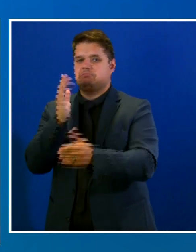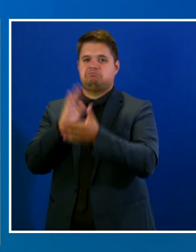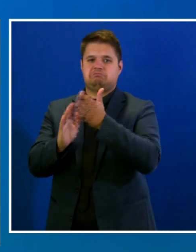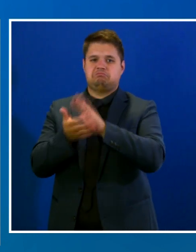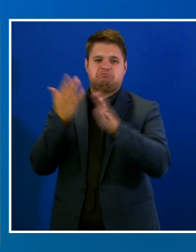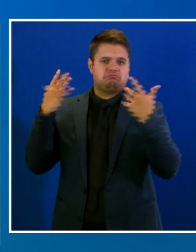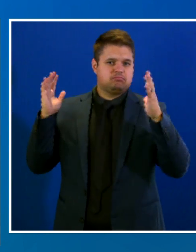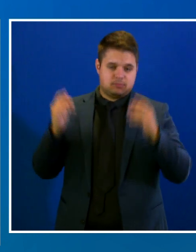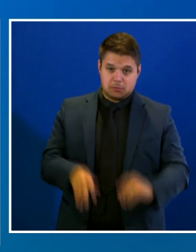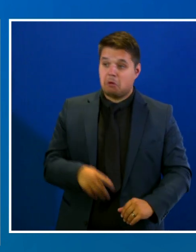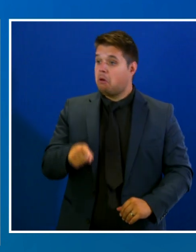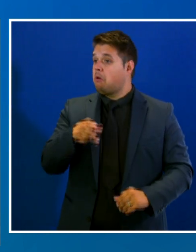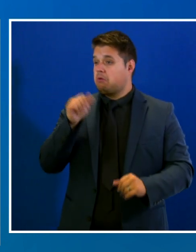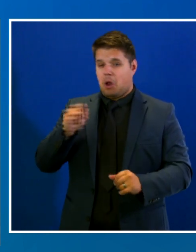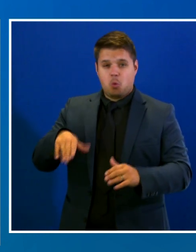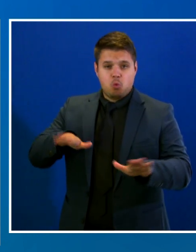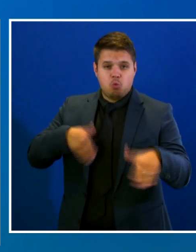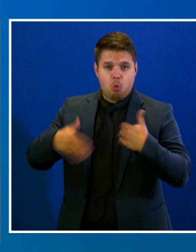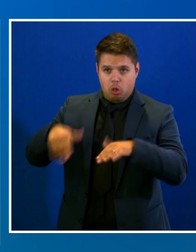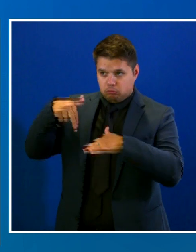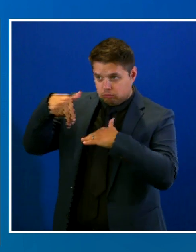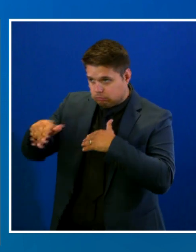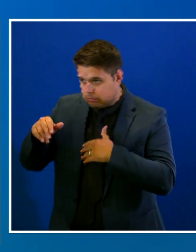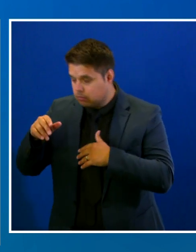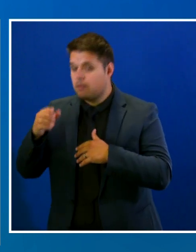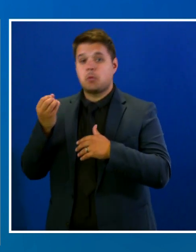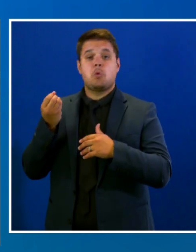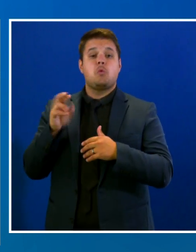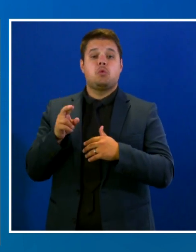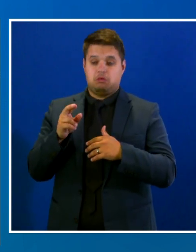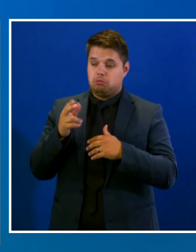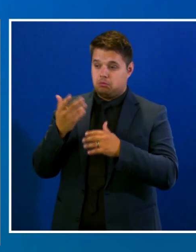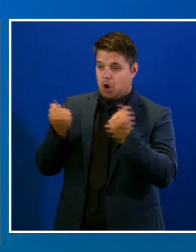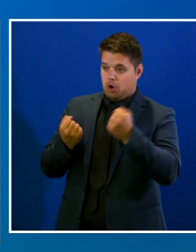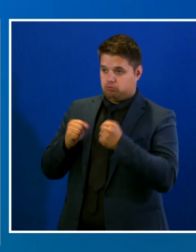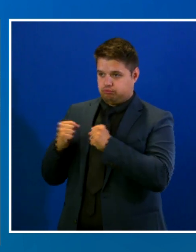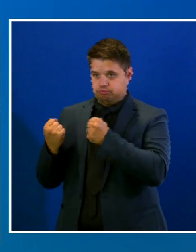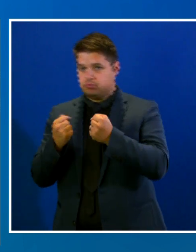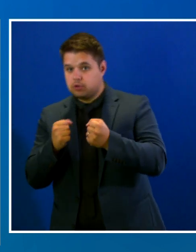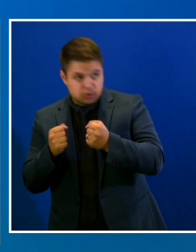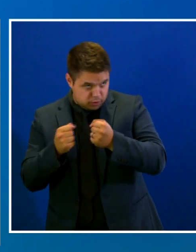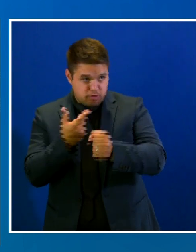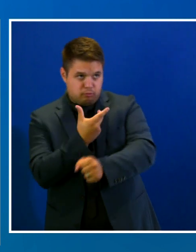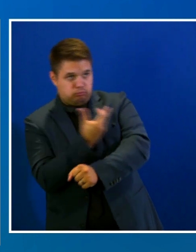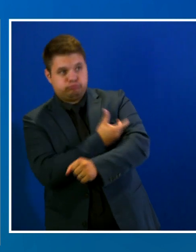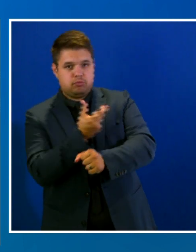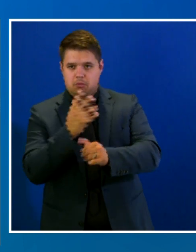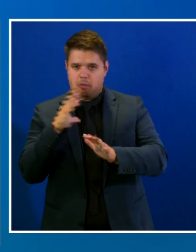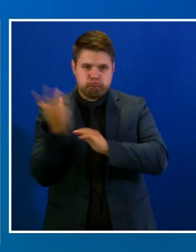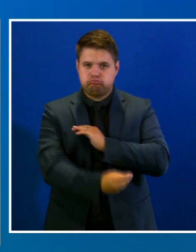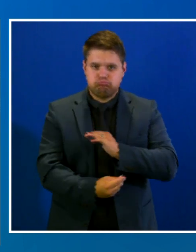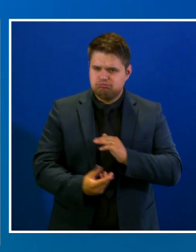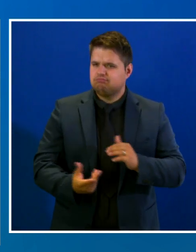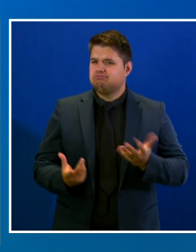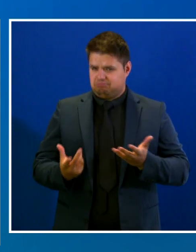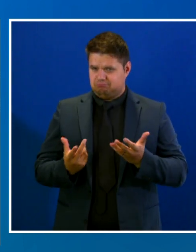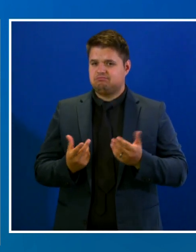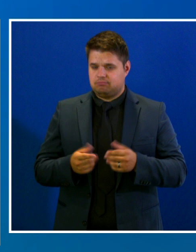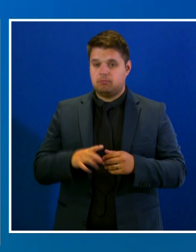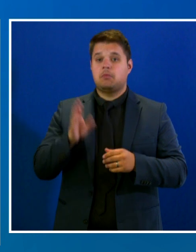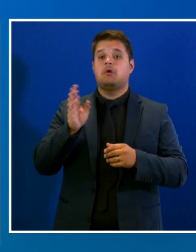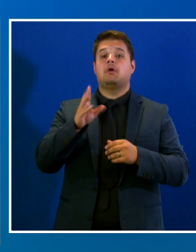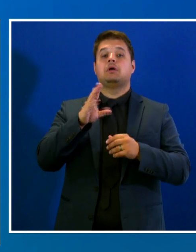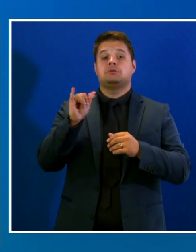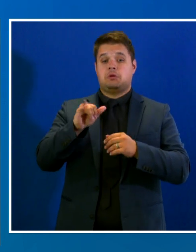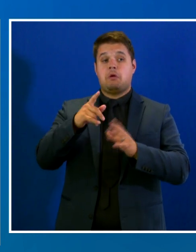Fridays, Saturdays, and Mondays from 8:30 a.m. to 4:30 p.m. Please